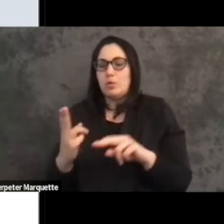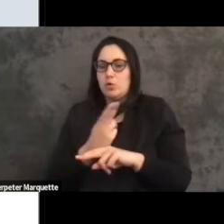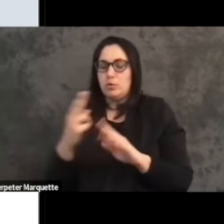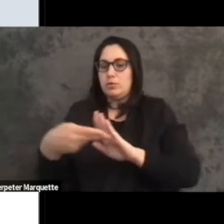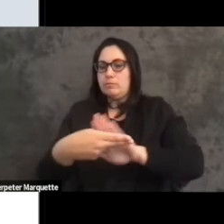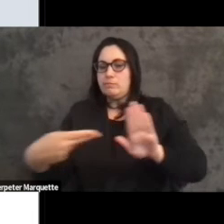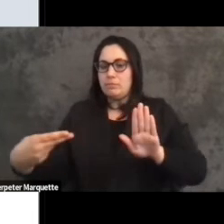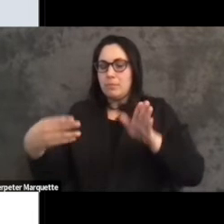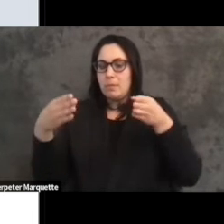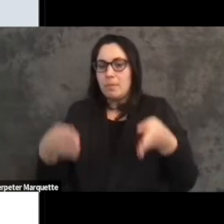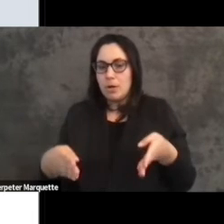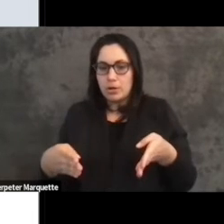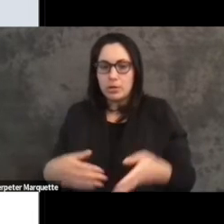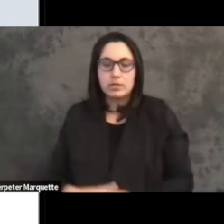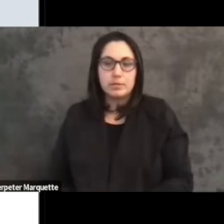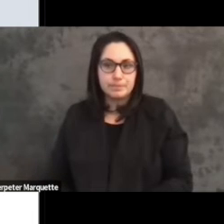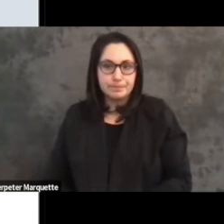So if you